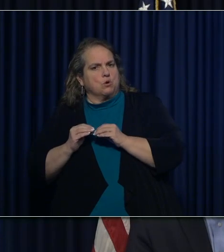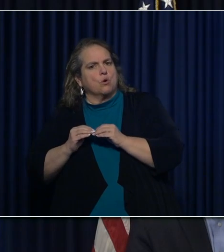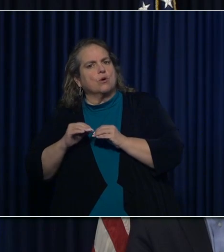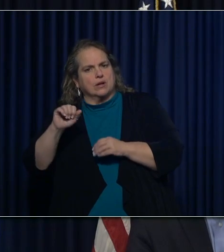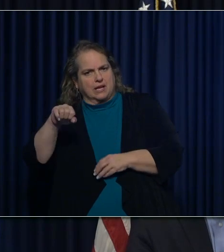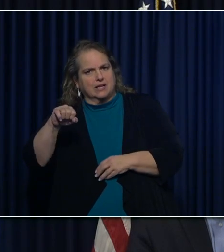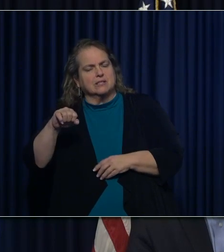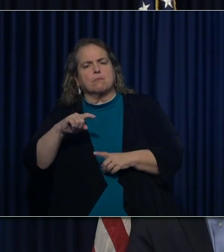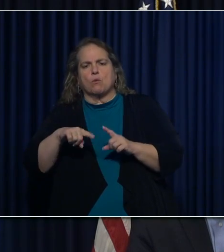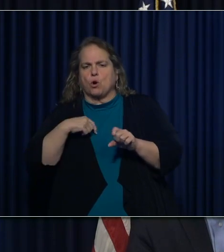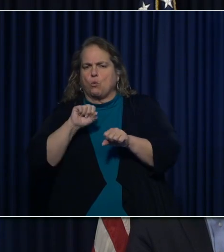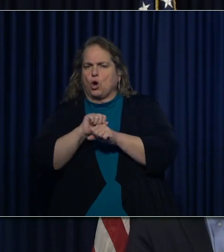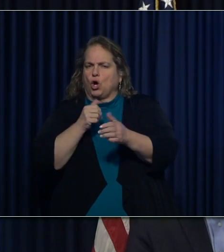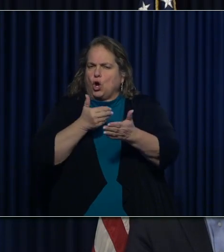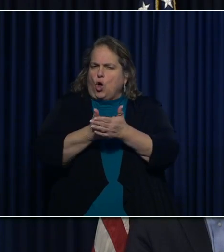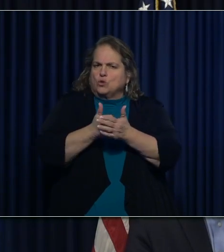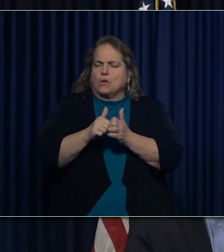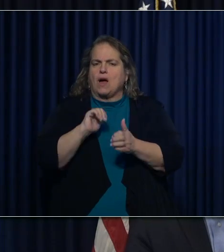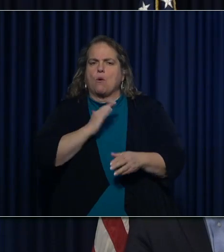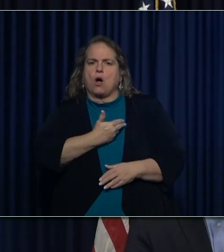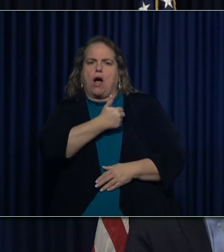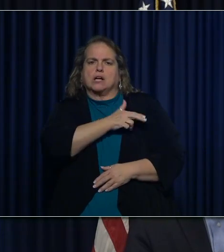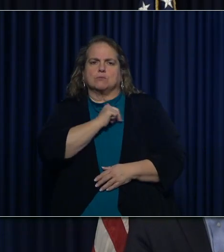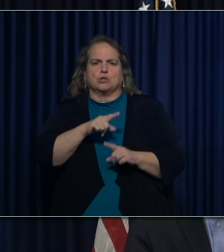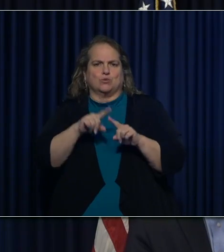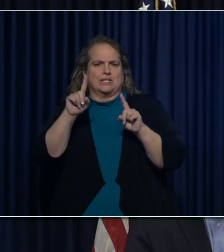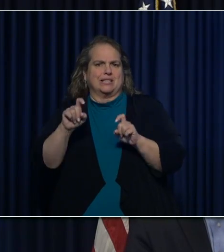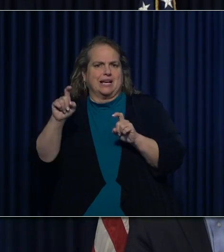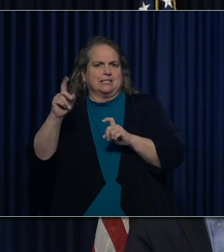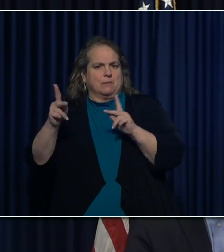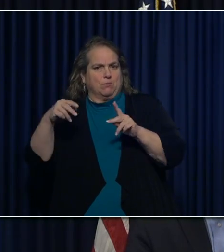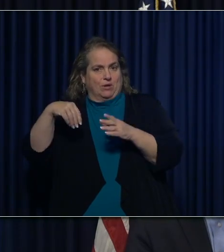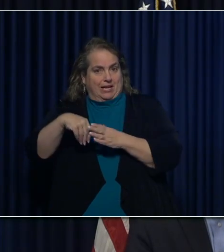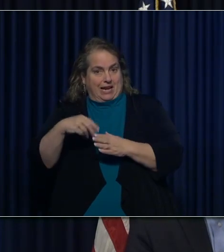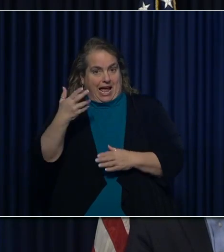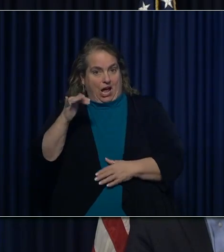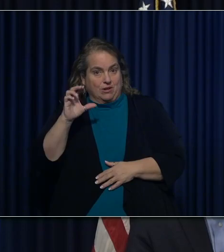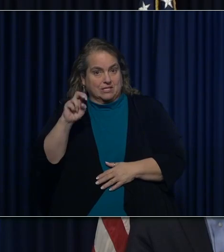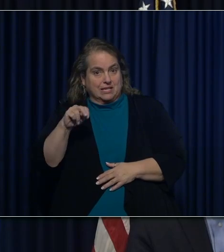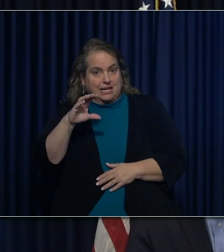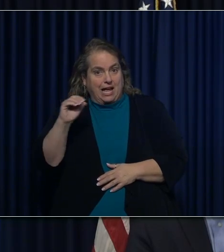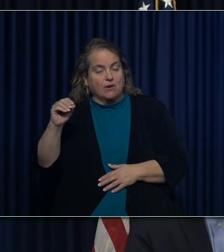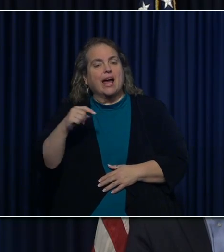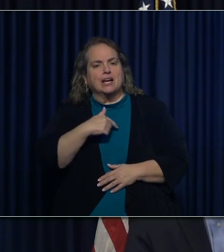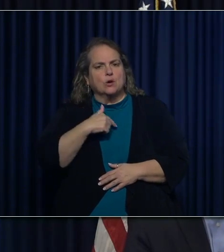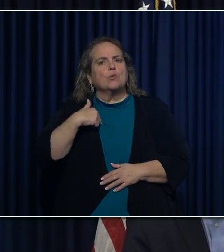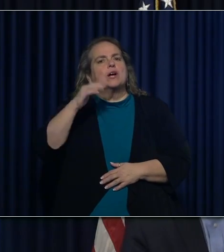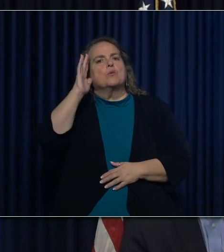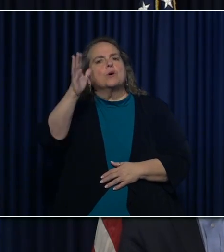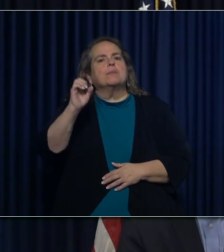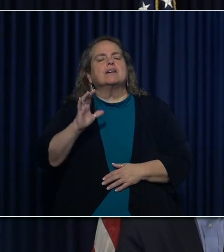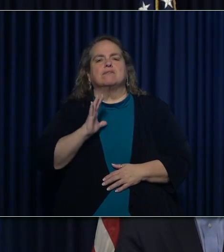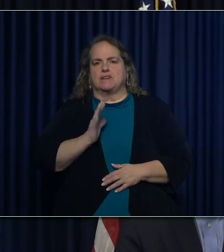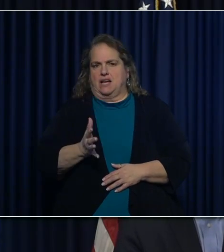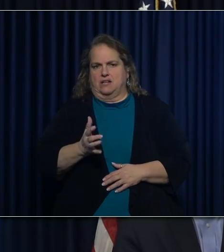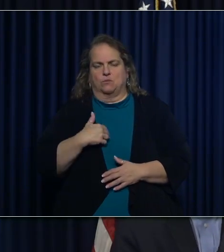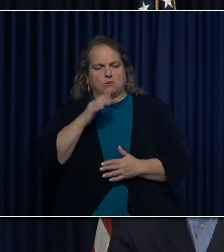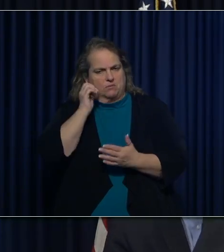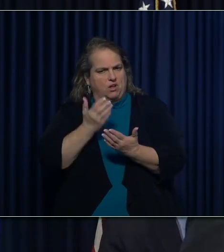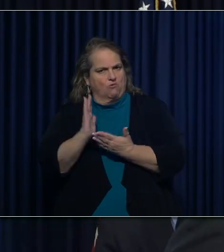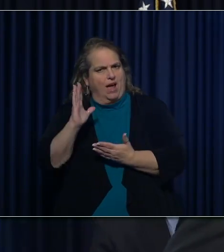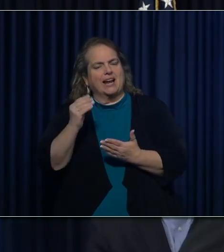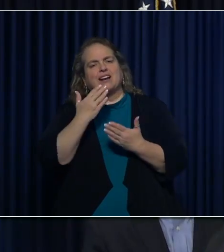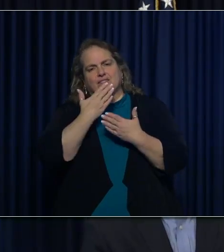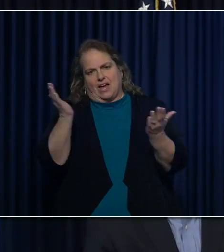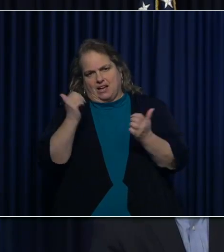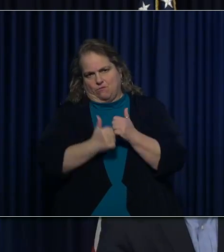with our hospital to test people in Harrison County, and we are going to be all right. And I want to thank everyone. Thank